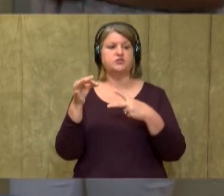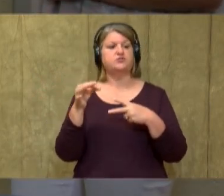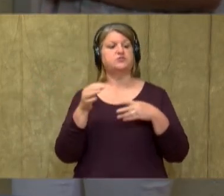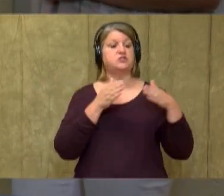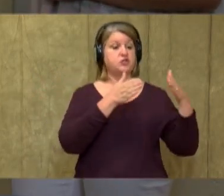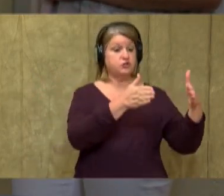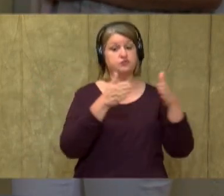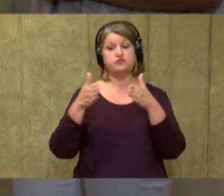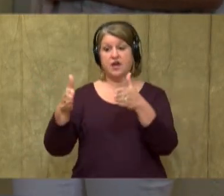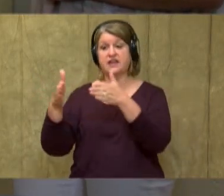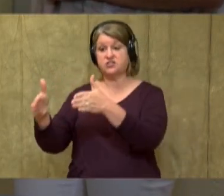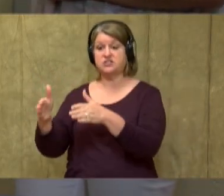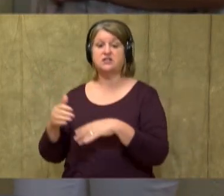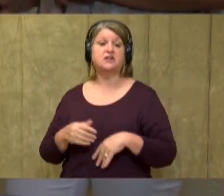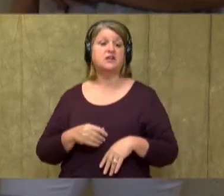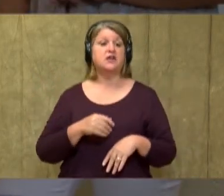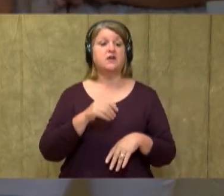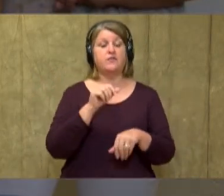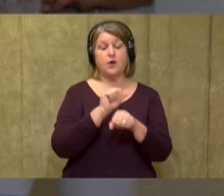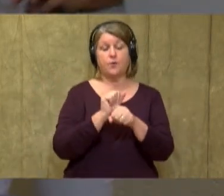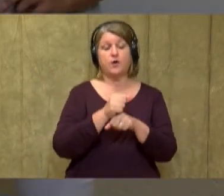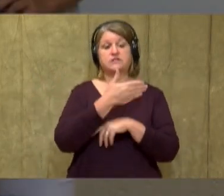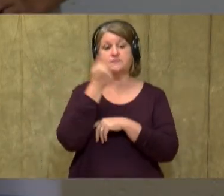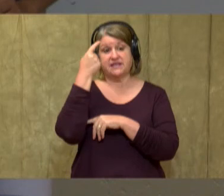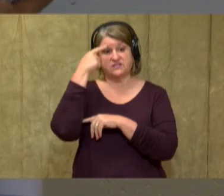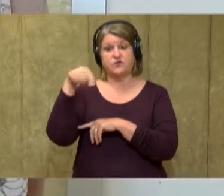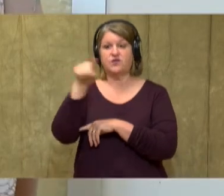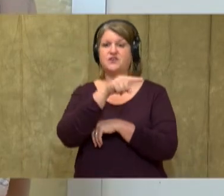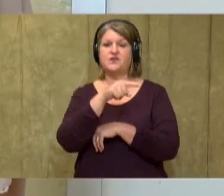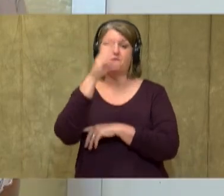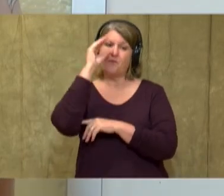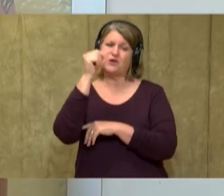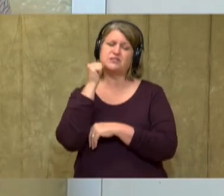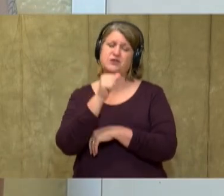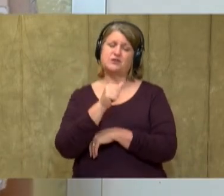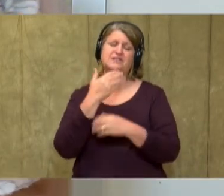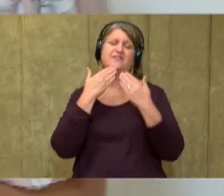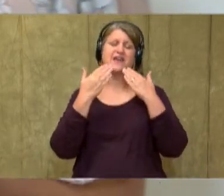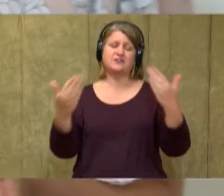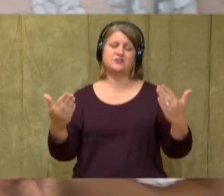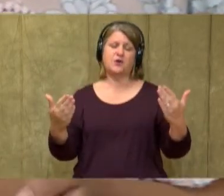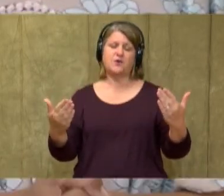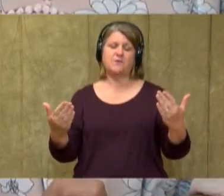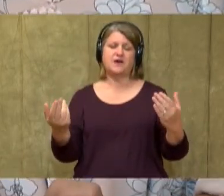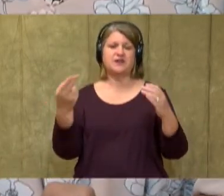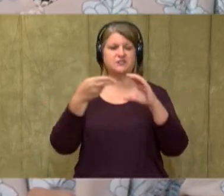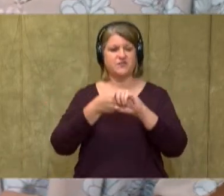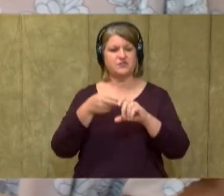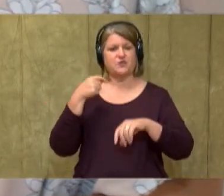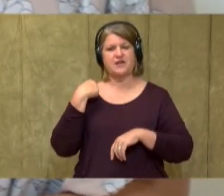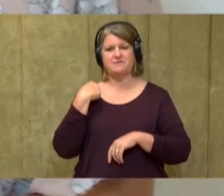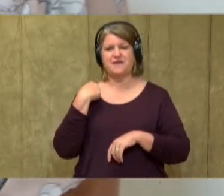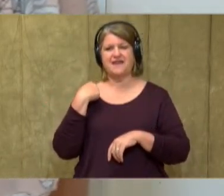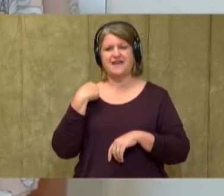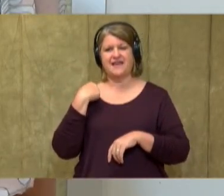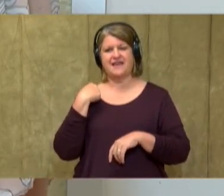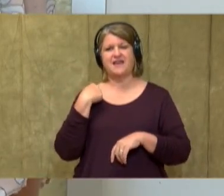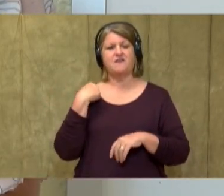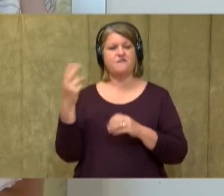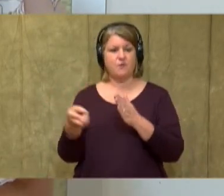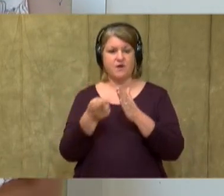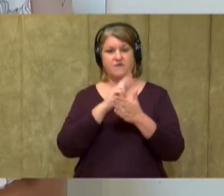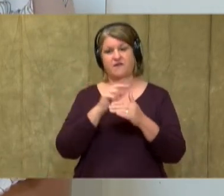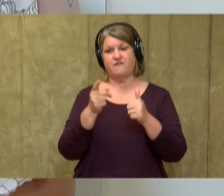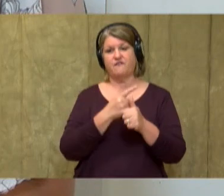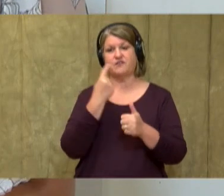you. All right, boys and girls, thank you so much for joining me in our review for first grade math.